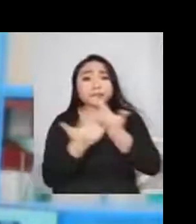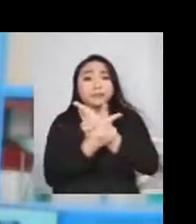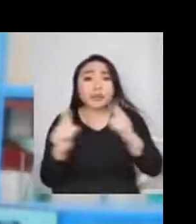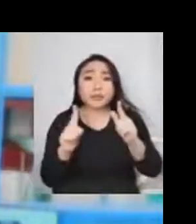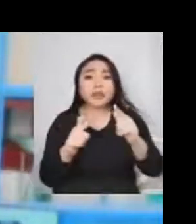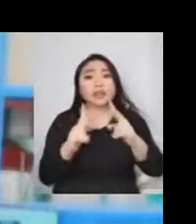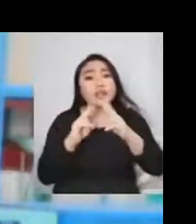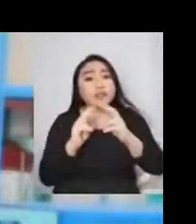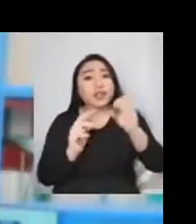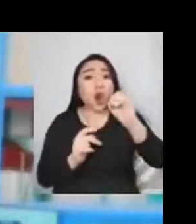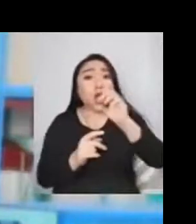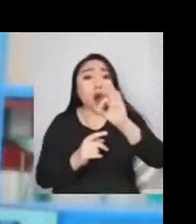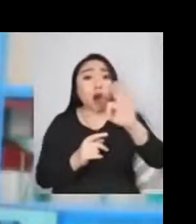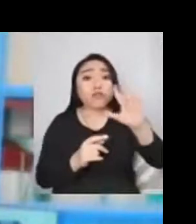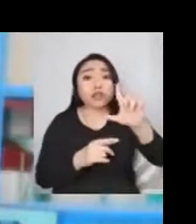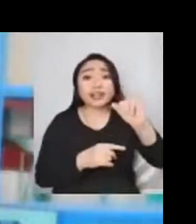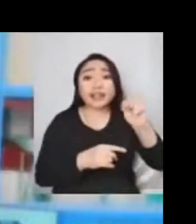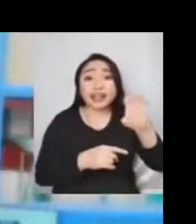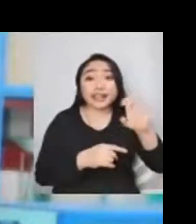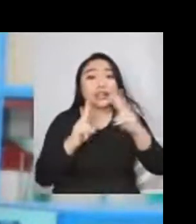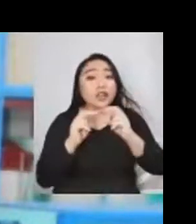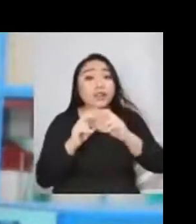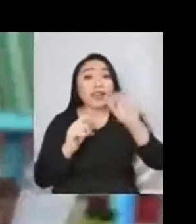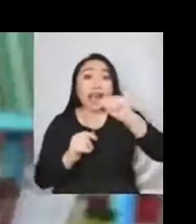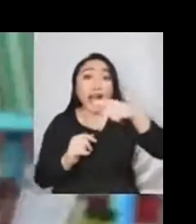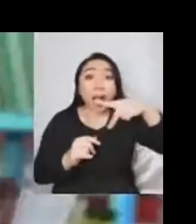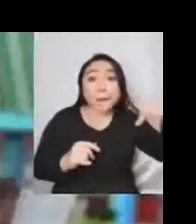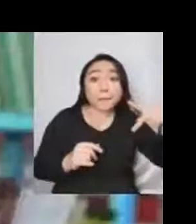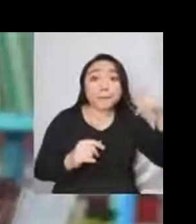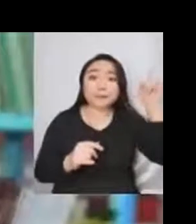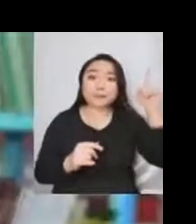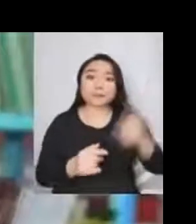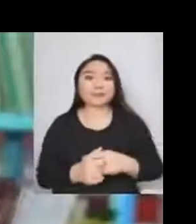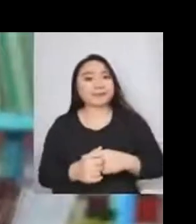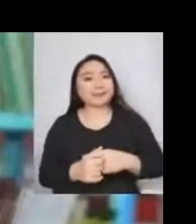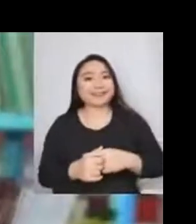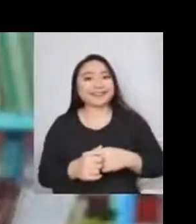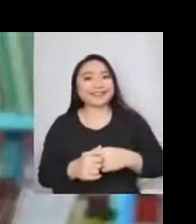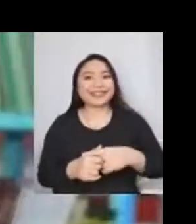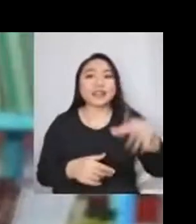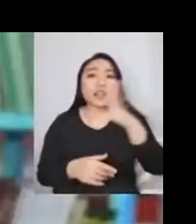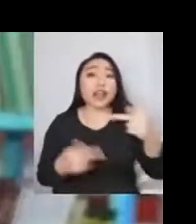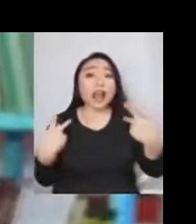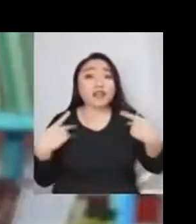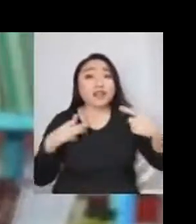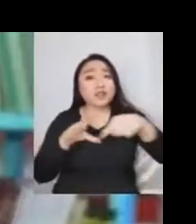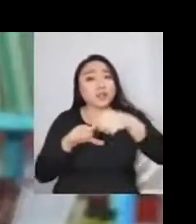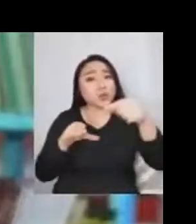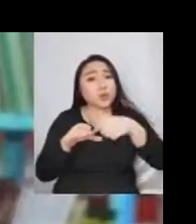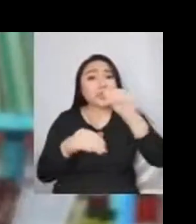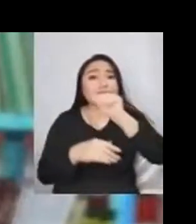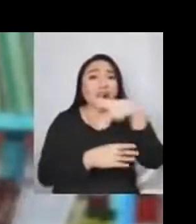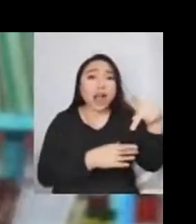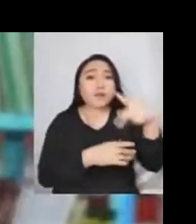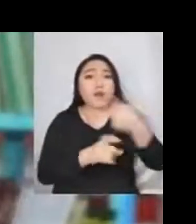online, or even its mobile app version. Then there is the Starbooks quiz app, which